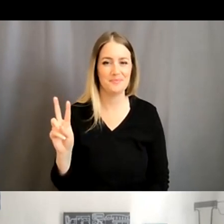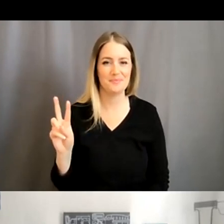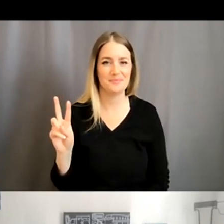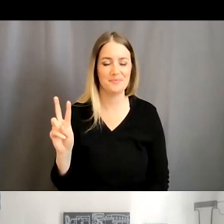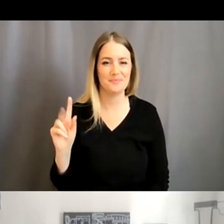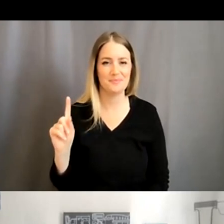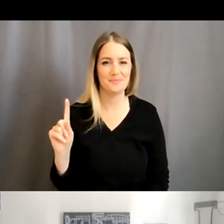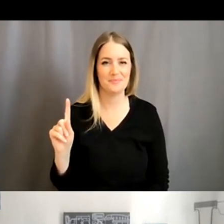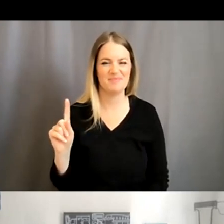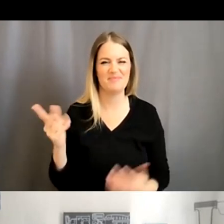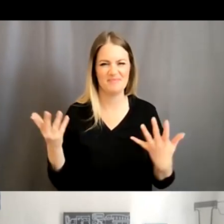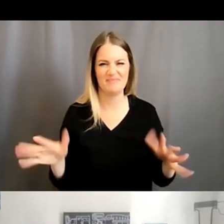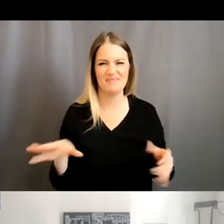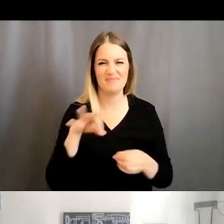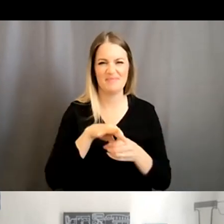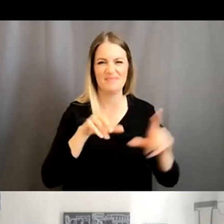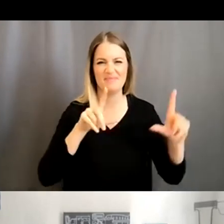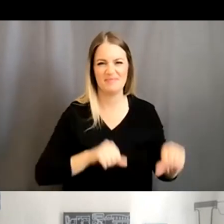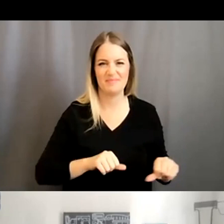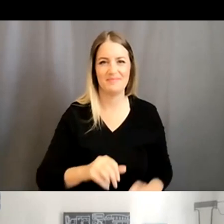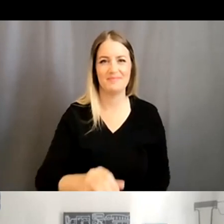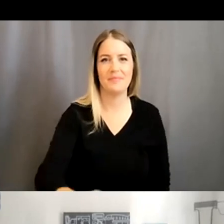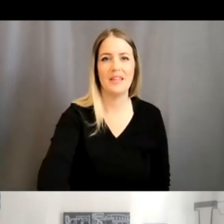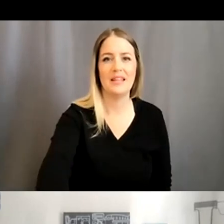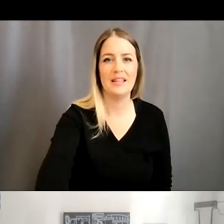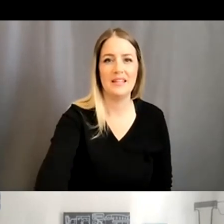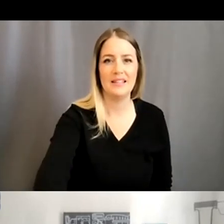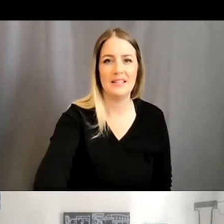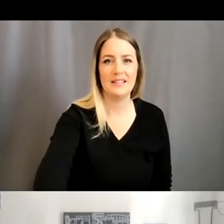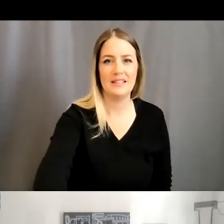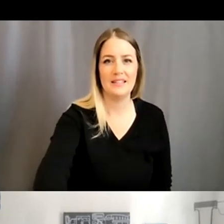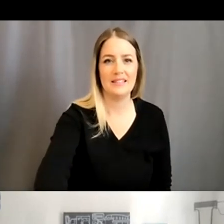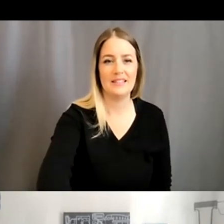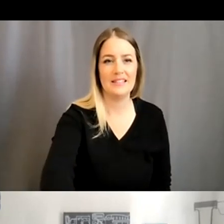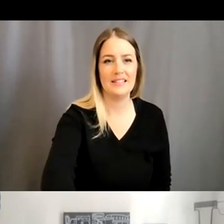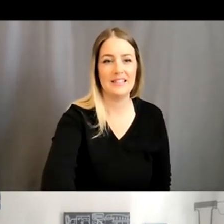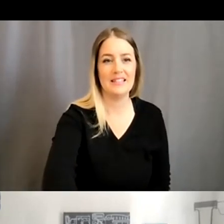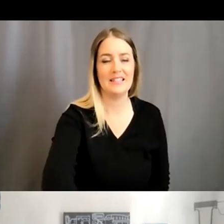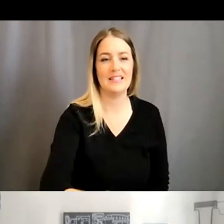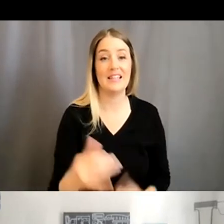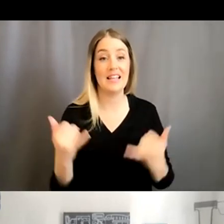2, 1, and share the results.